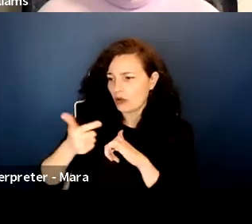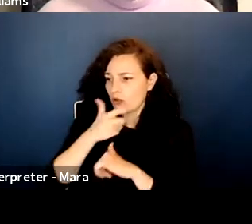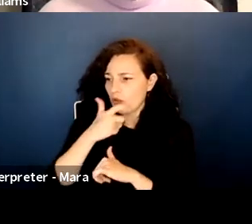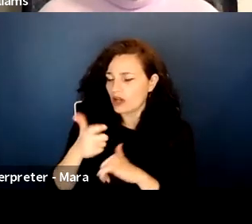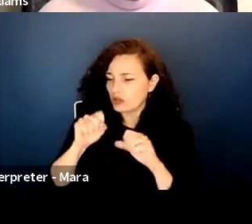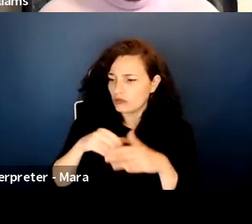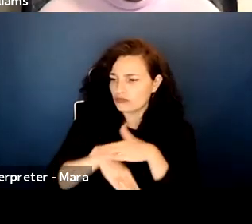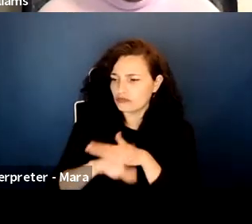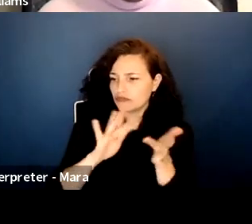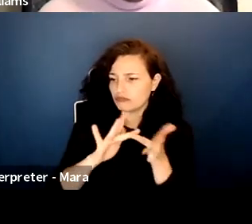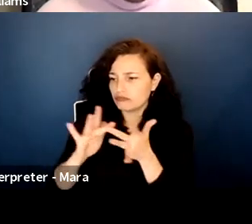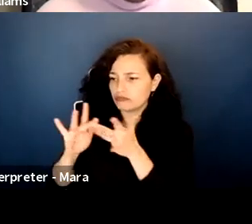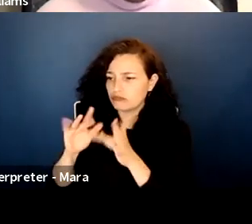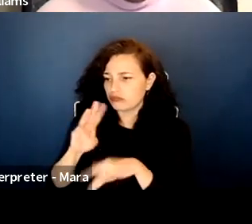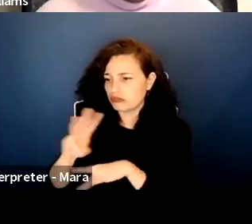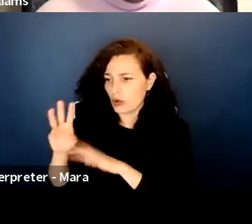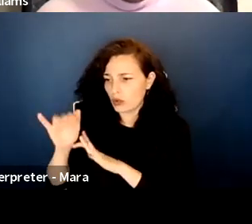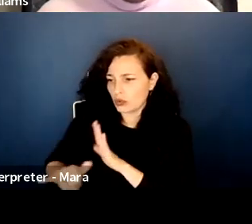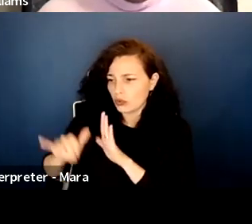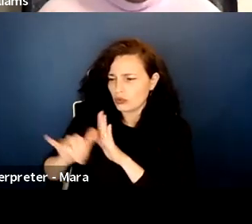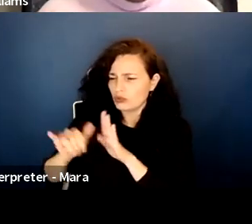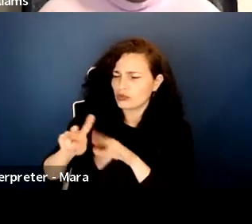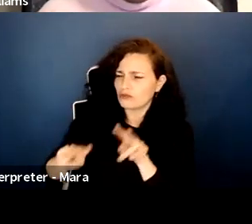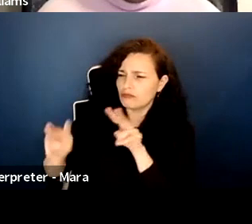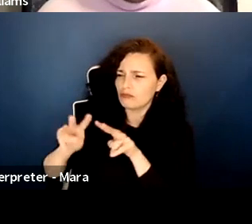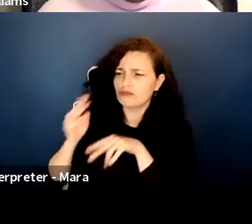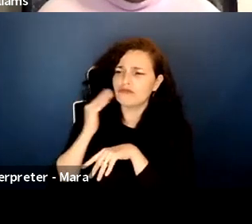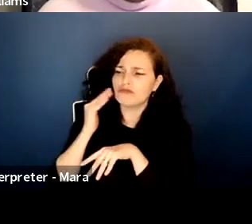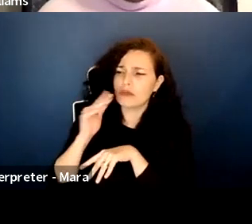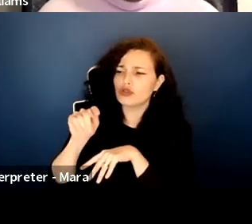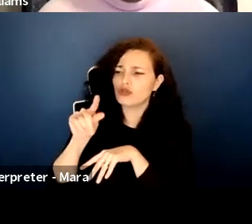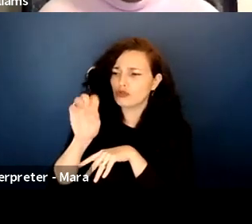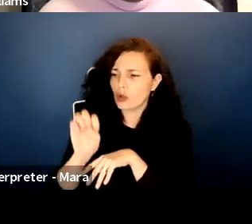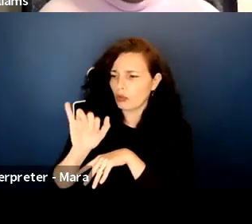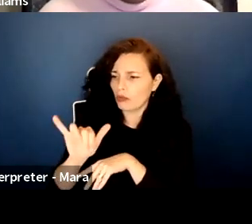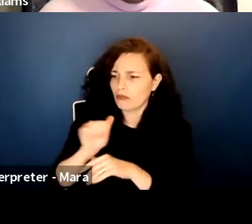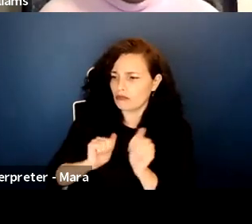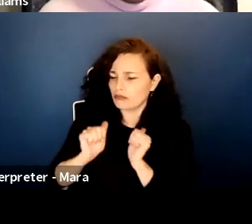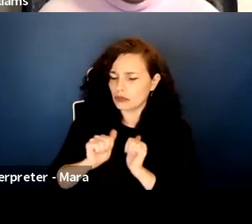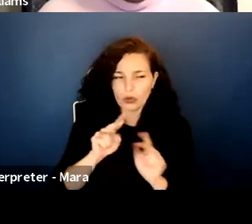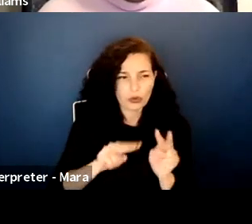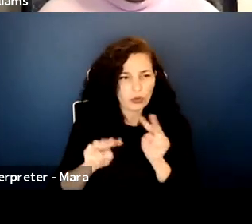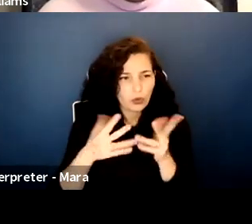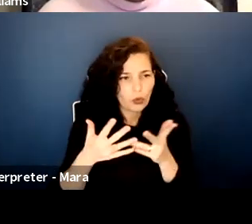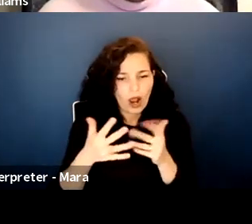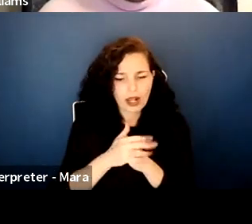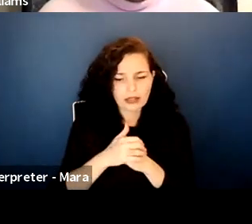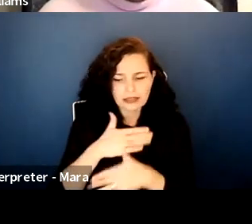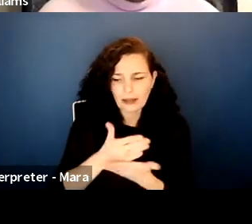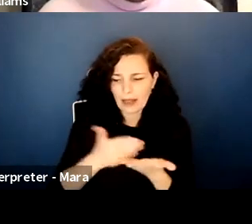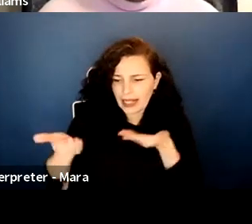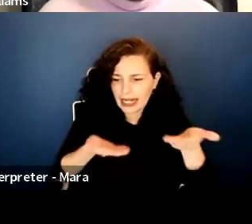I bet if you go to YouTube, there'll be something. Get an idea of the tone of the show and get an idea of the tone of what the guest characters are,